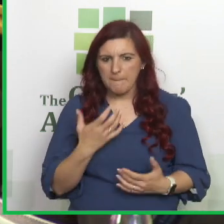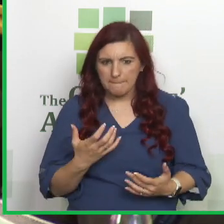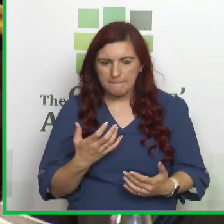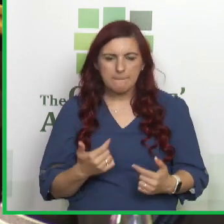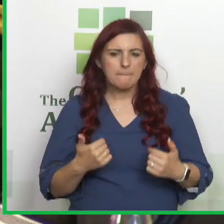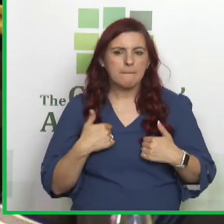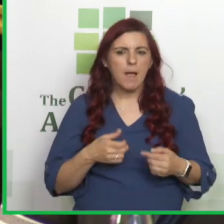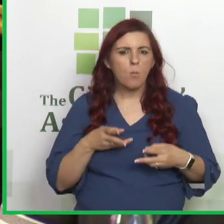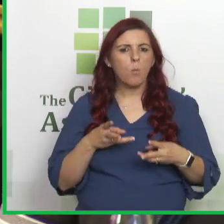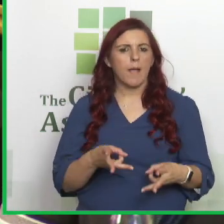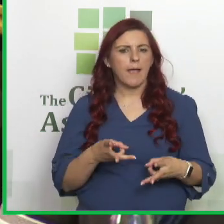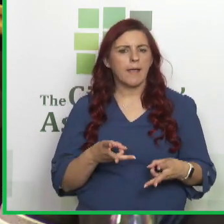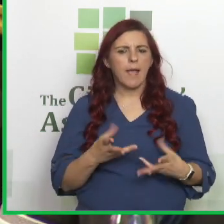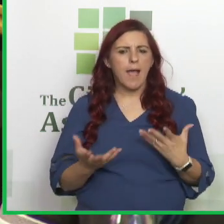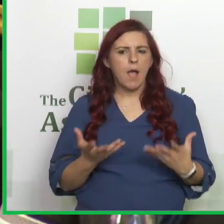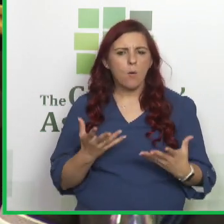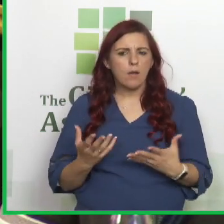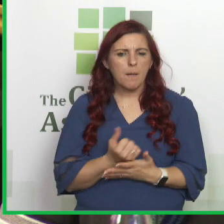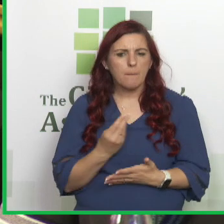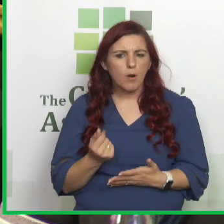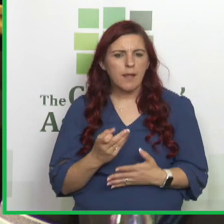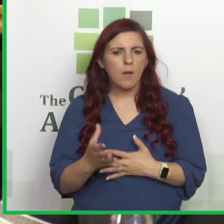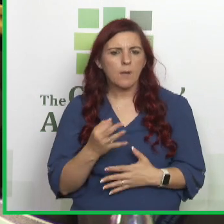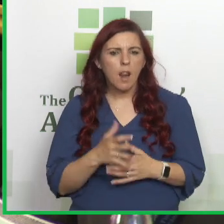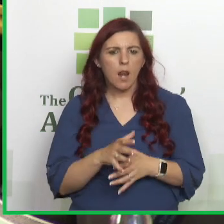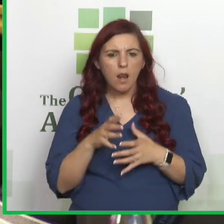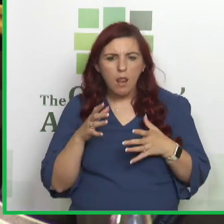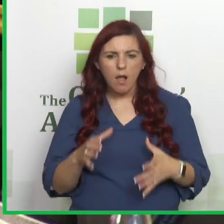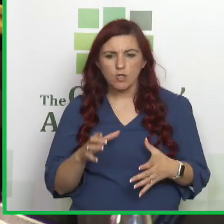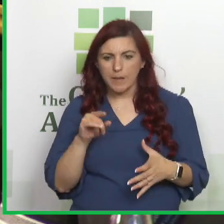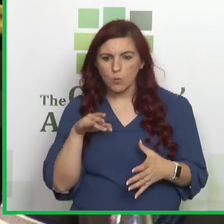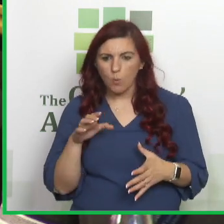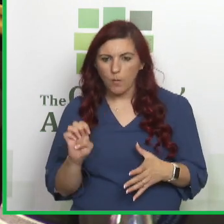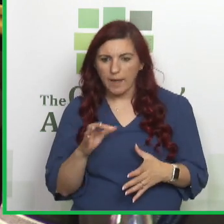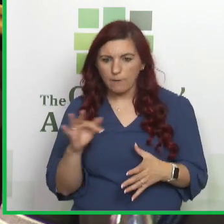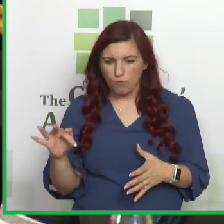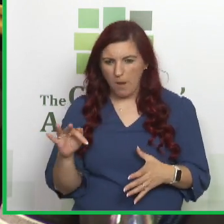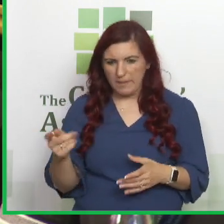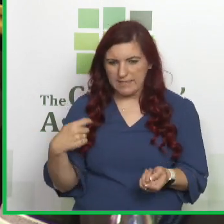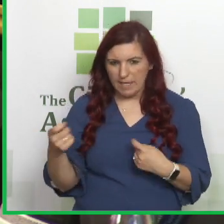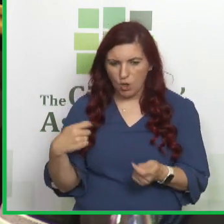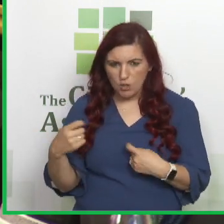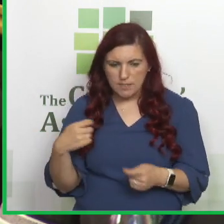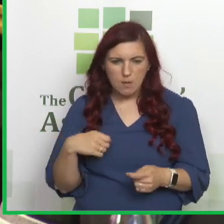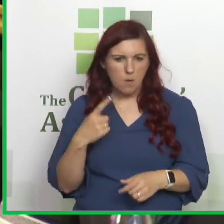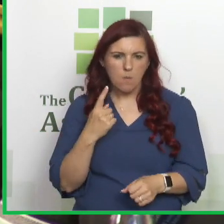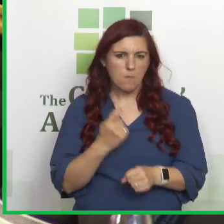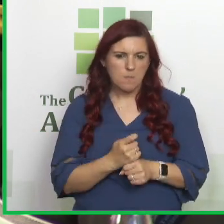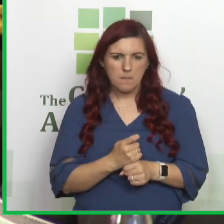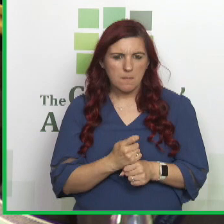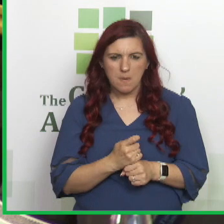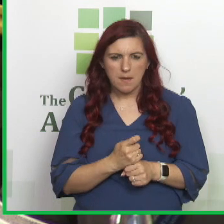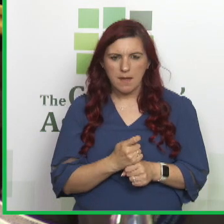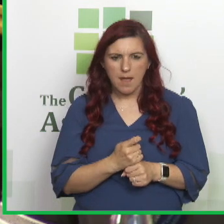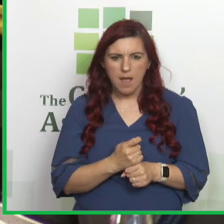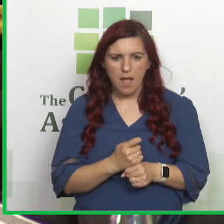My way of feeding my habit was I used to get large amounts of cocaine off drug dealers, and on one occasion I got into debt for